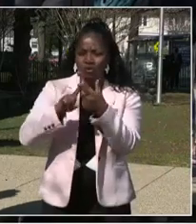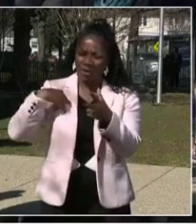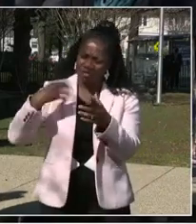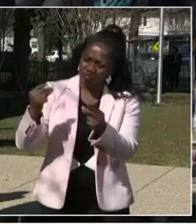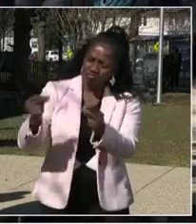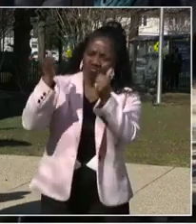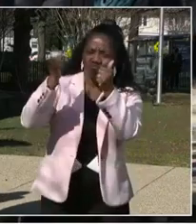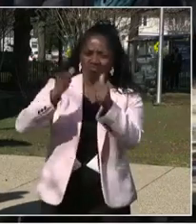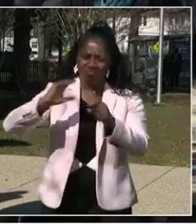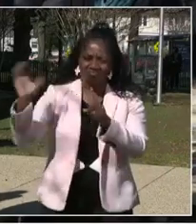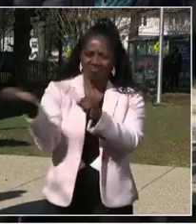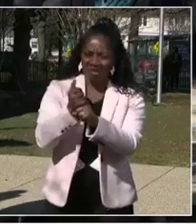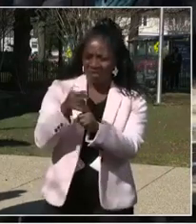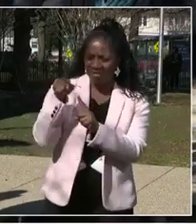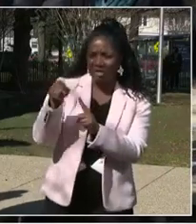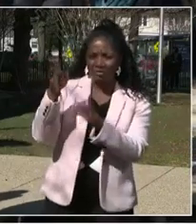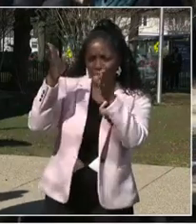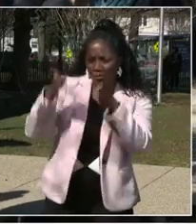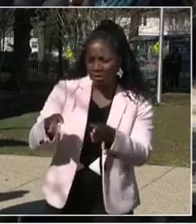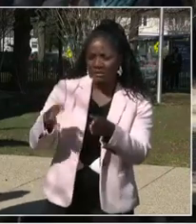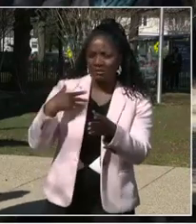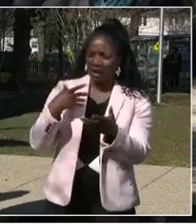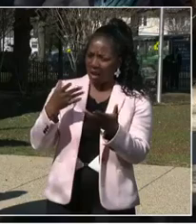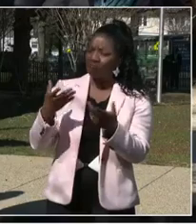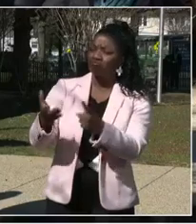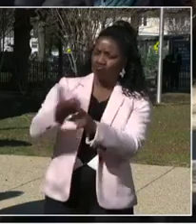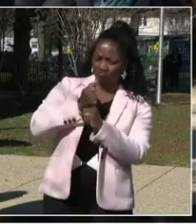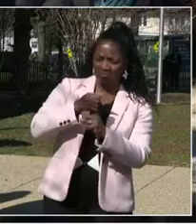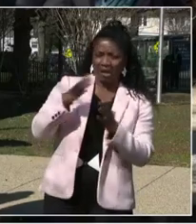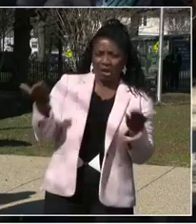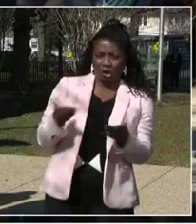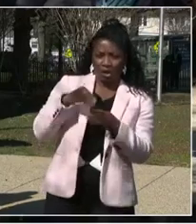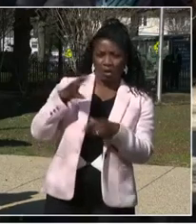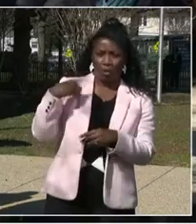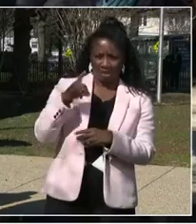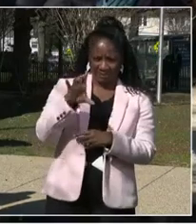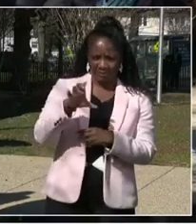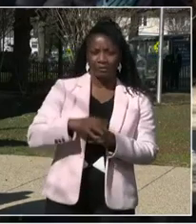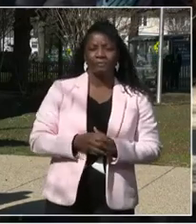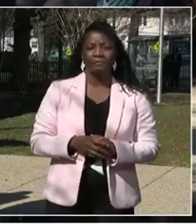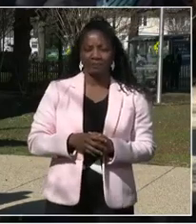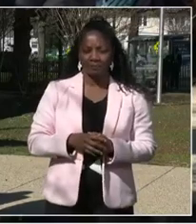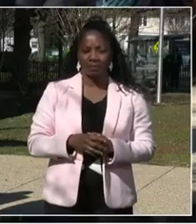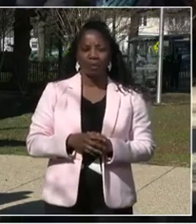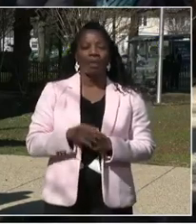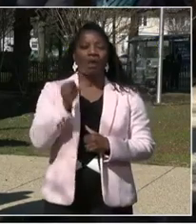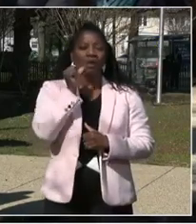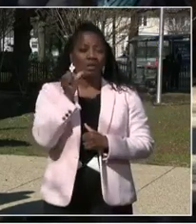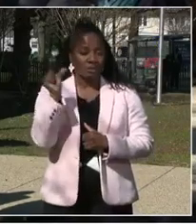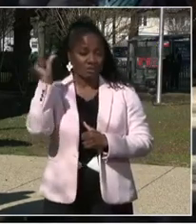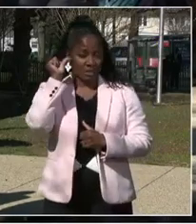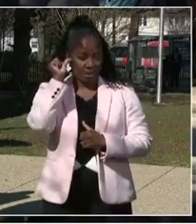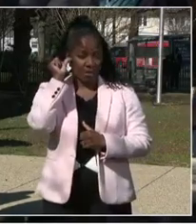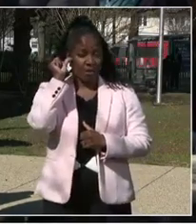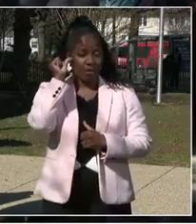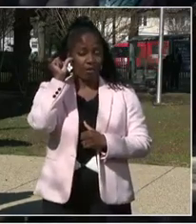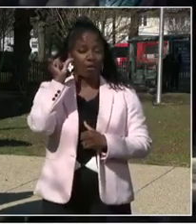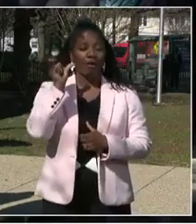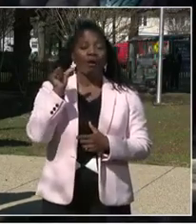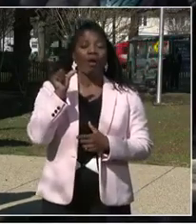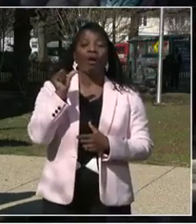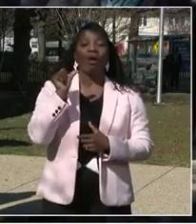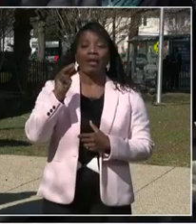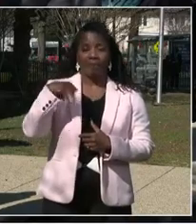suspect and ultimate apprehension here in Washington, D.C. On yesterday afternoon,